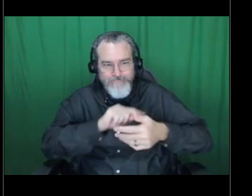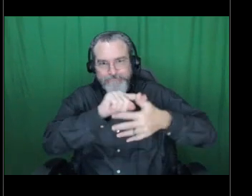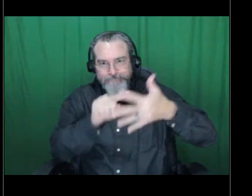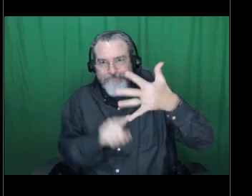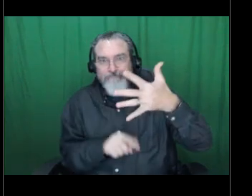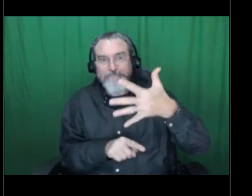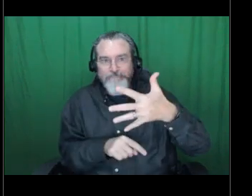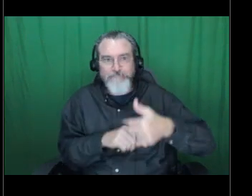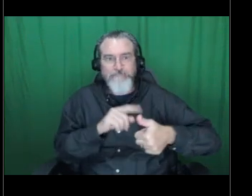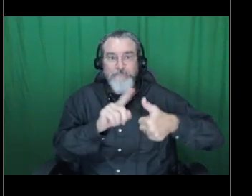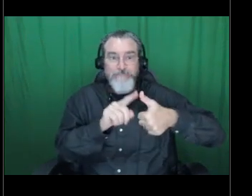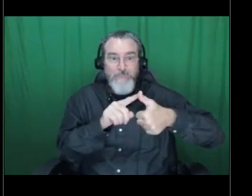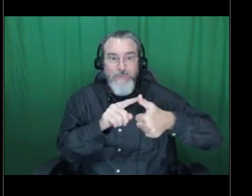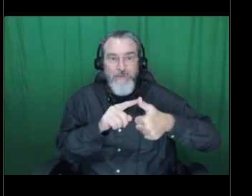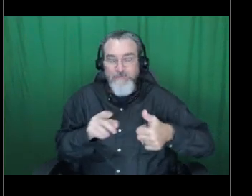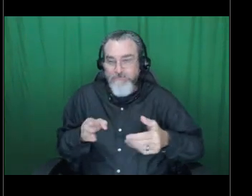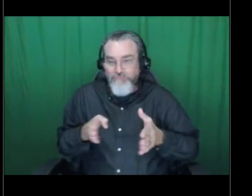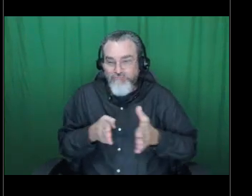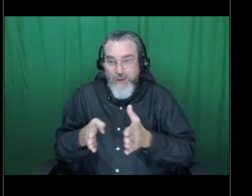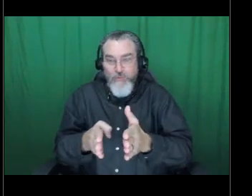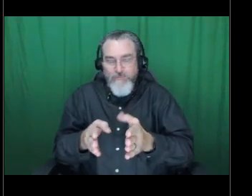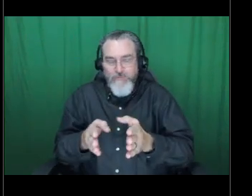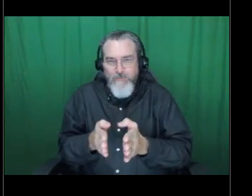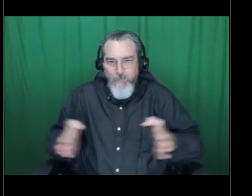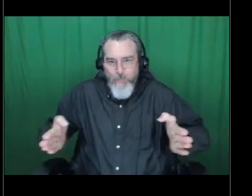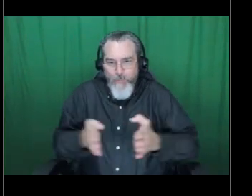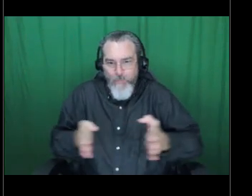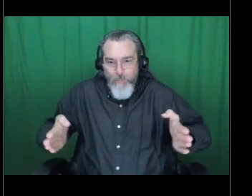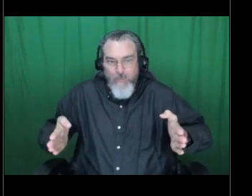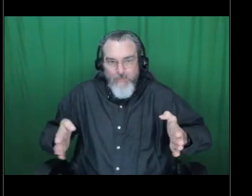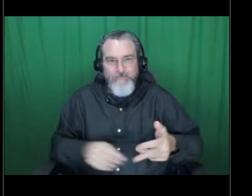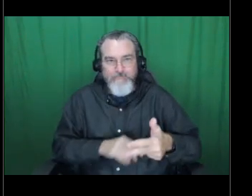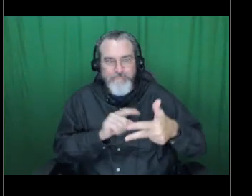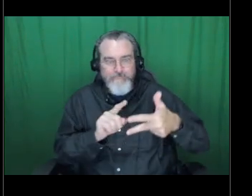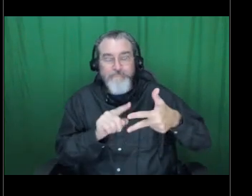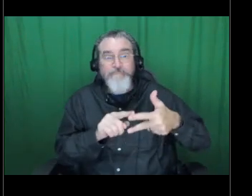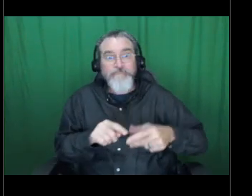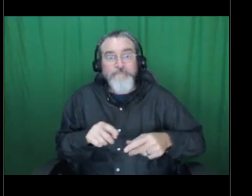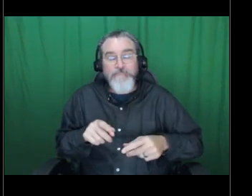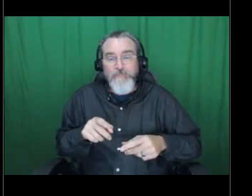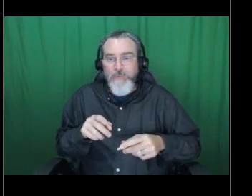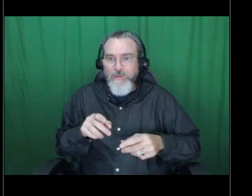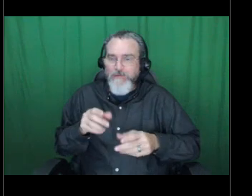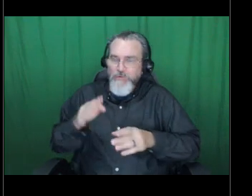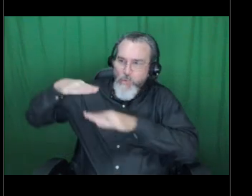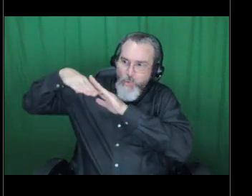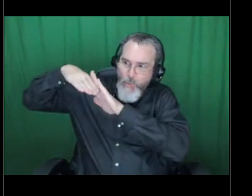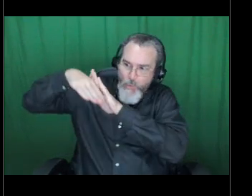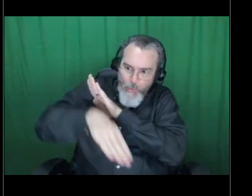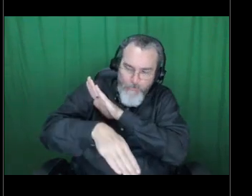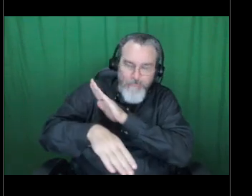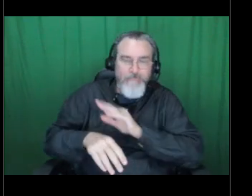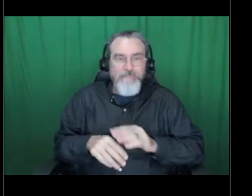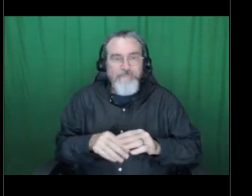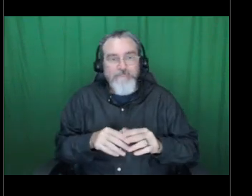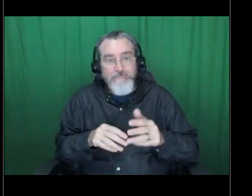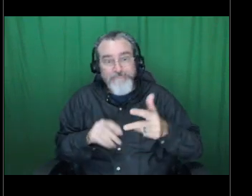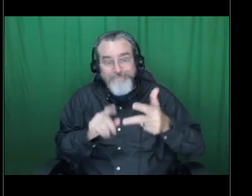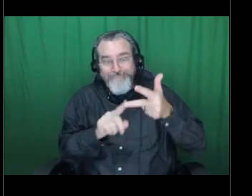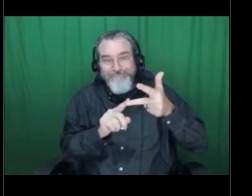route, the running slope, the cross slope, ground and